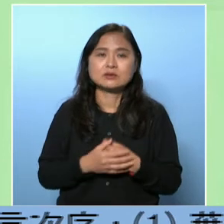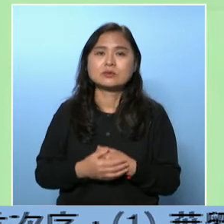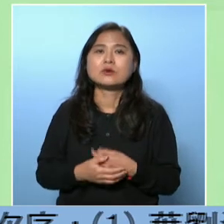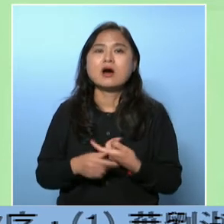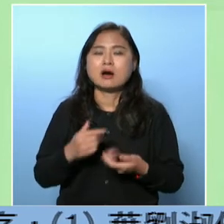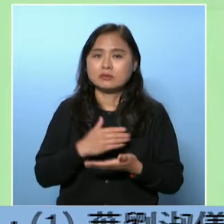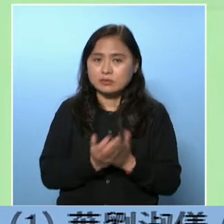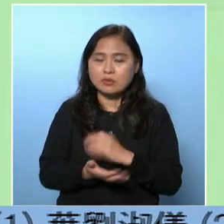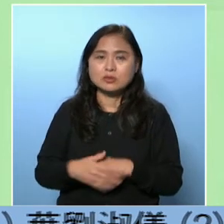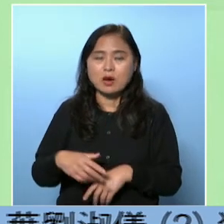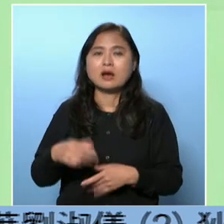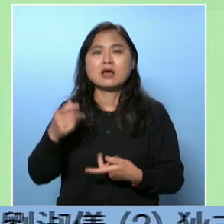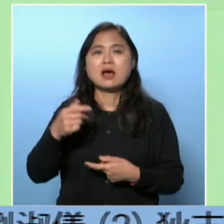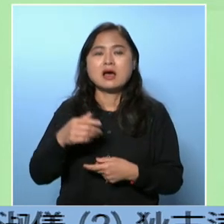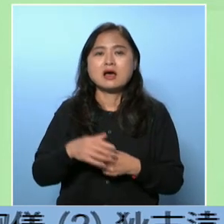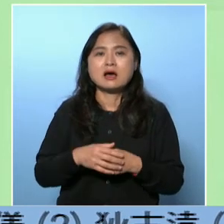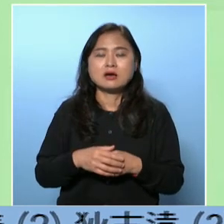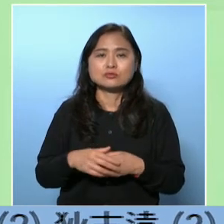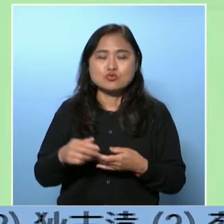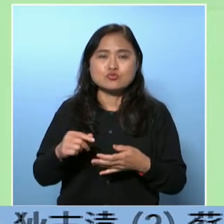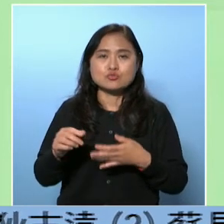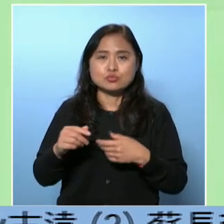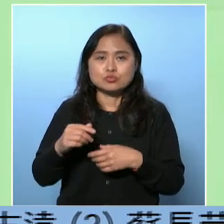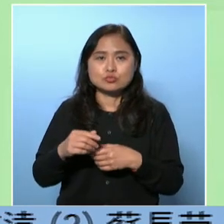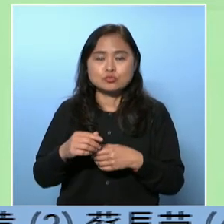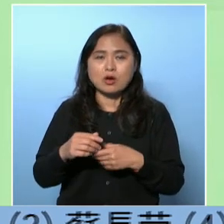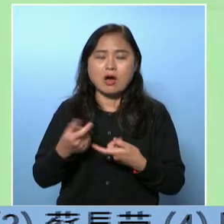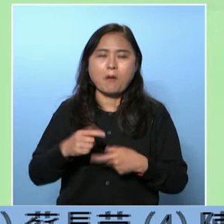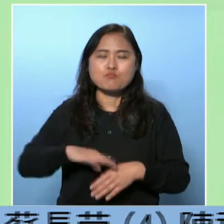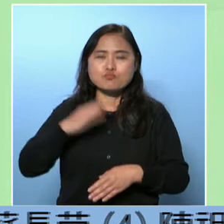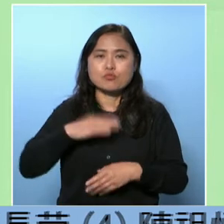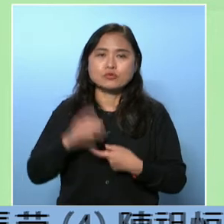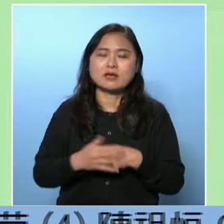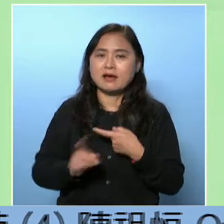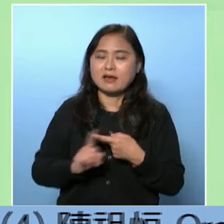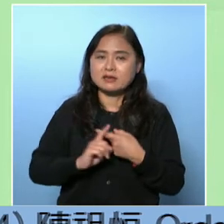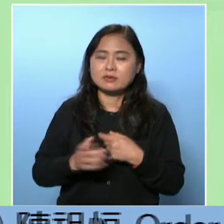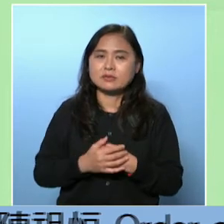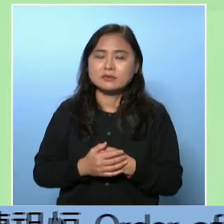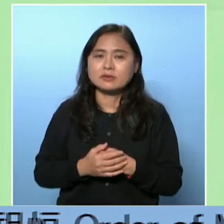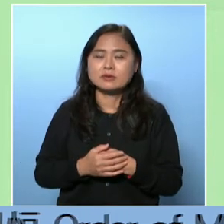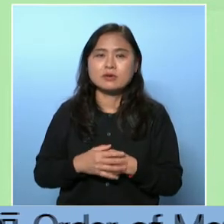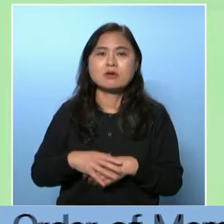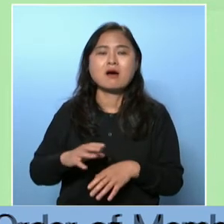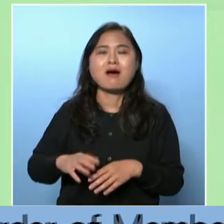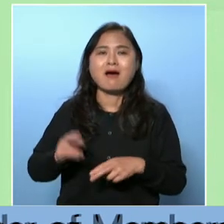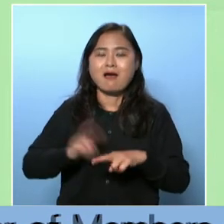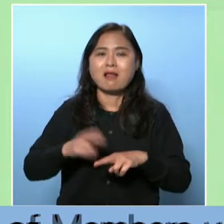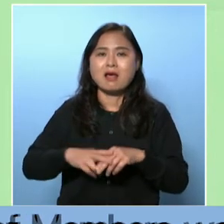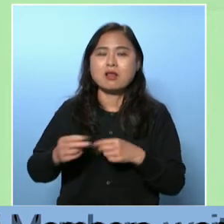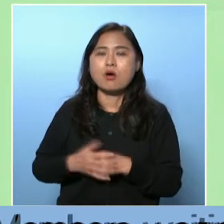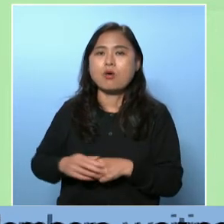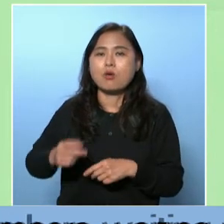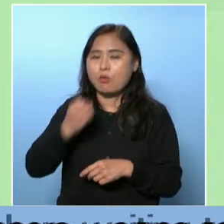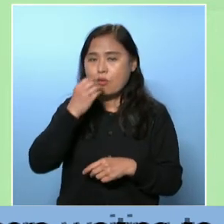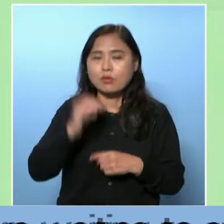shortfall in the hospitals and quarantine facilities. And also,